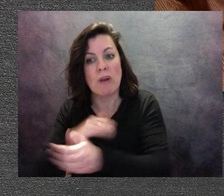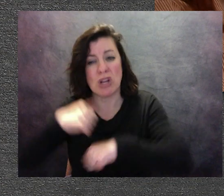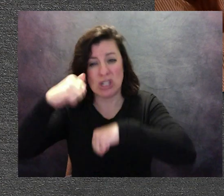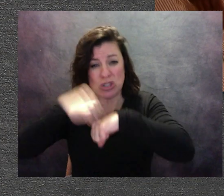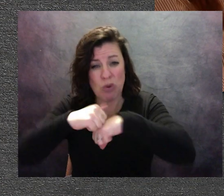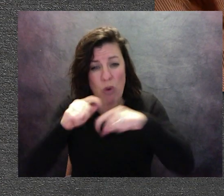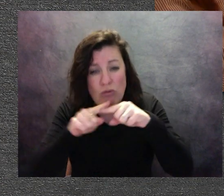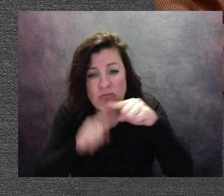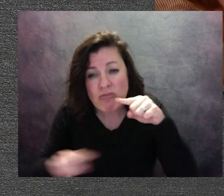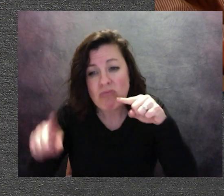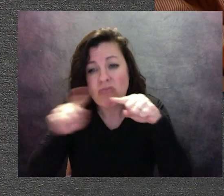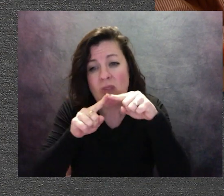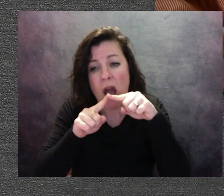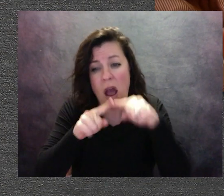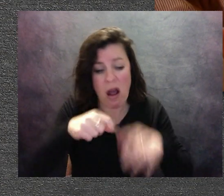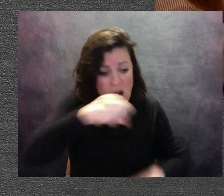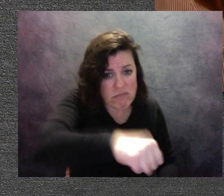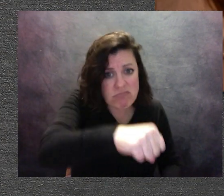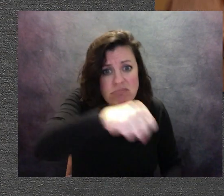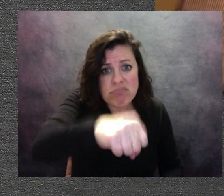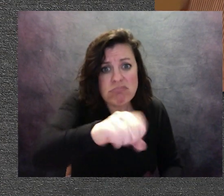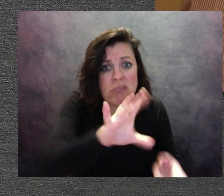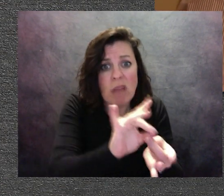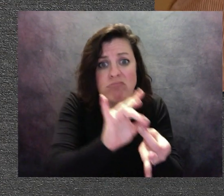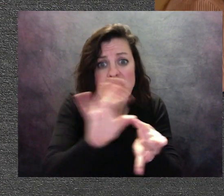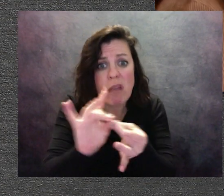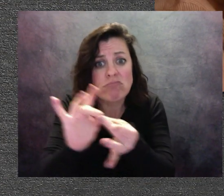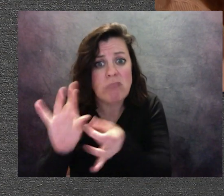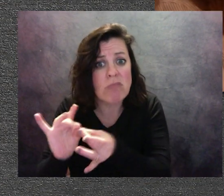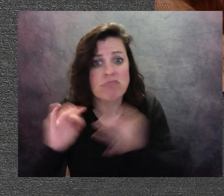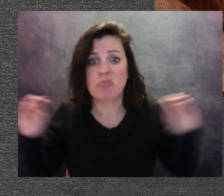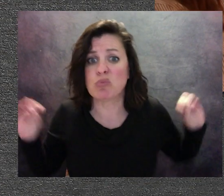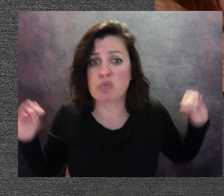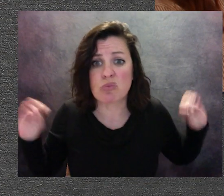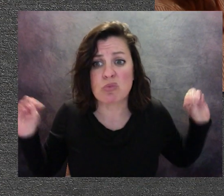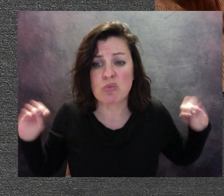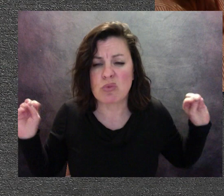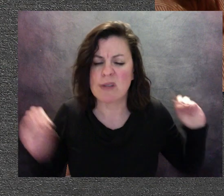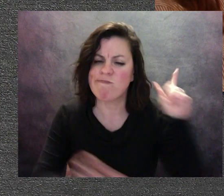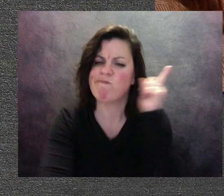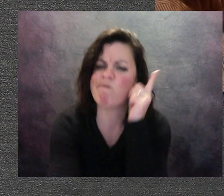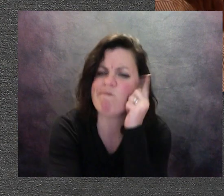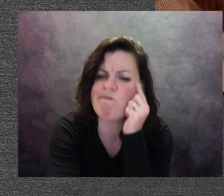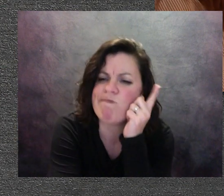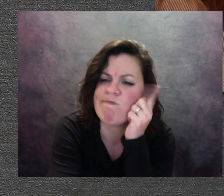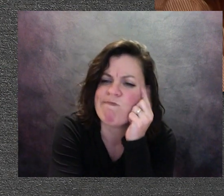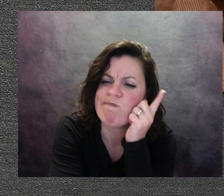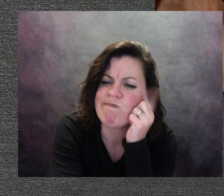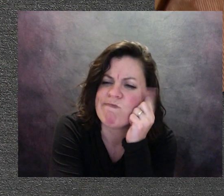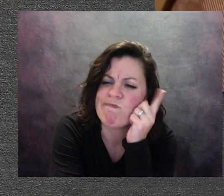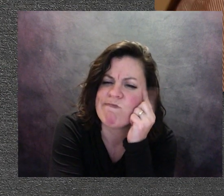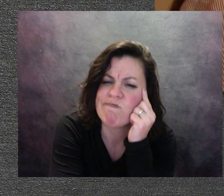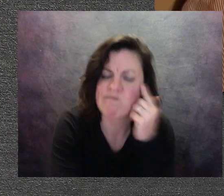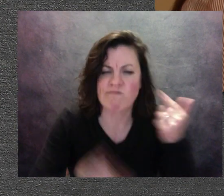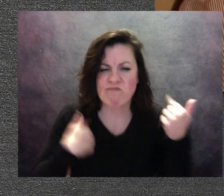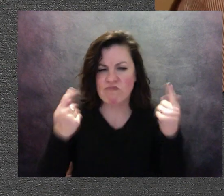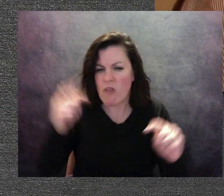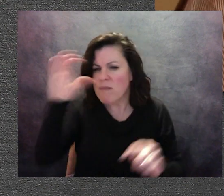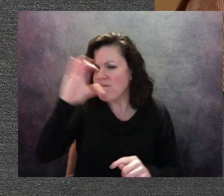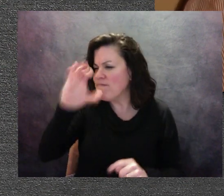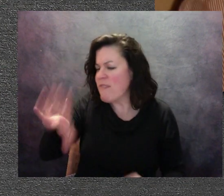stone. The magnet picks up none of them. He'd better look for